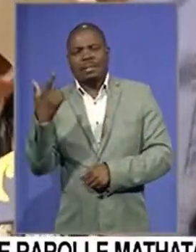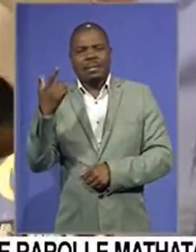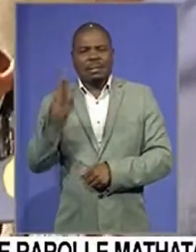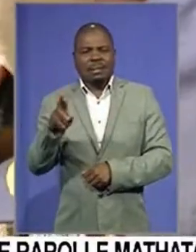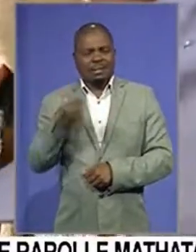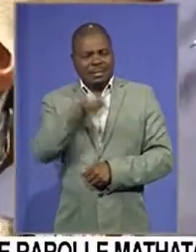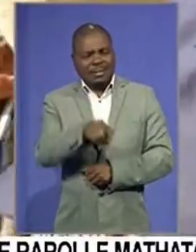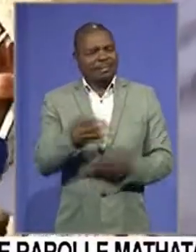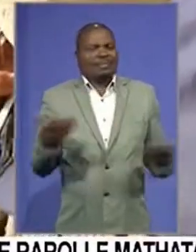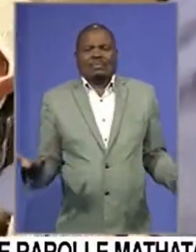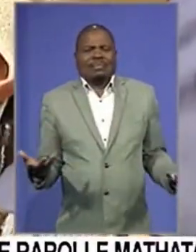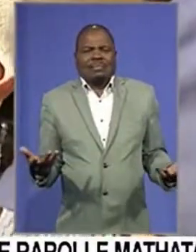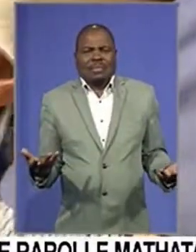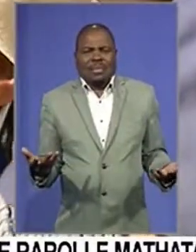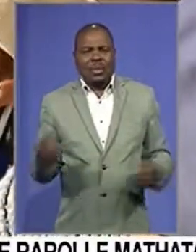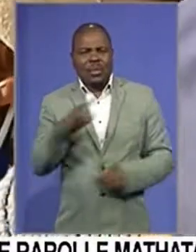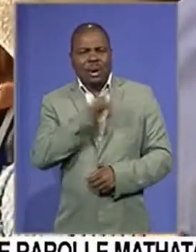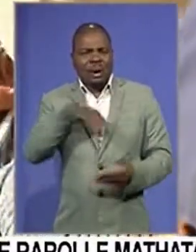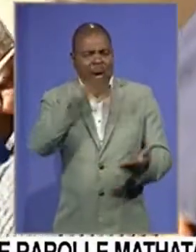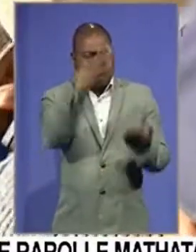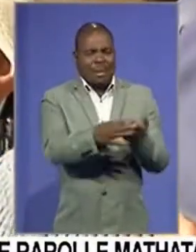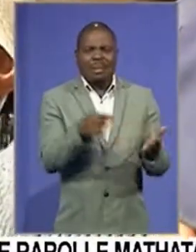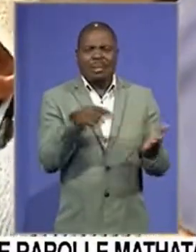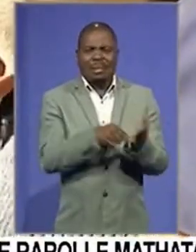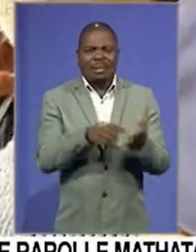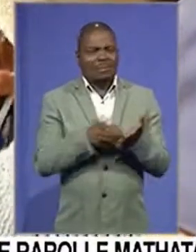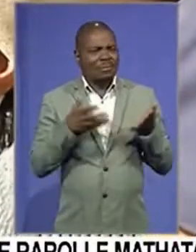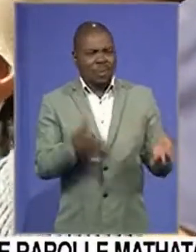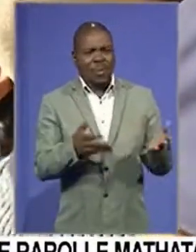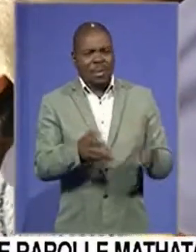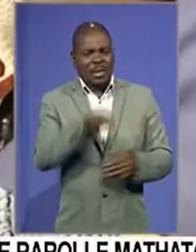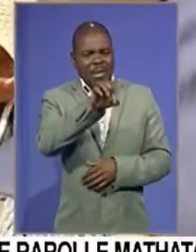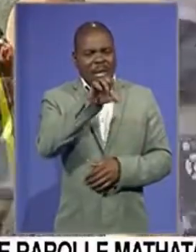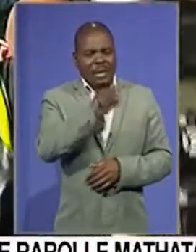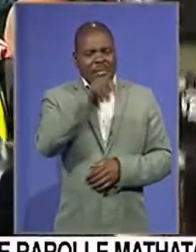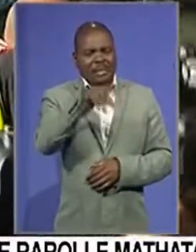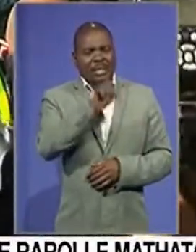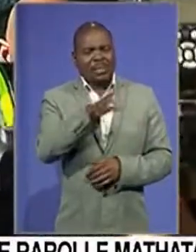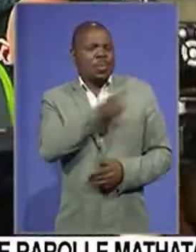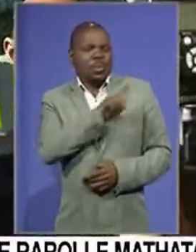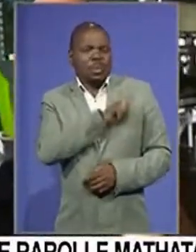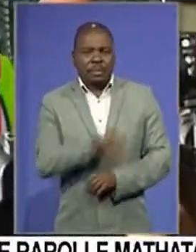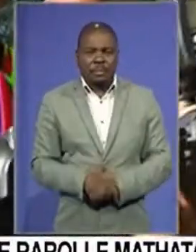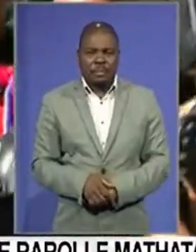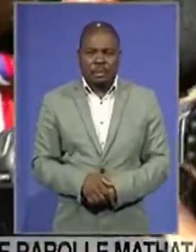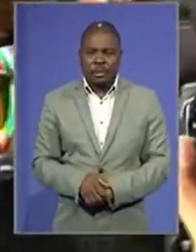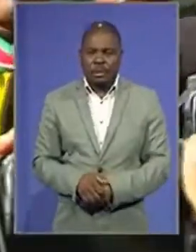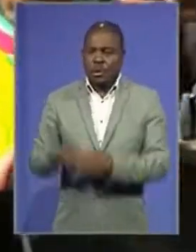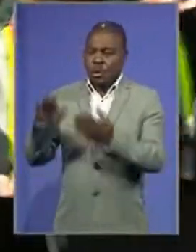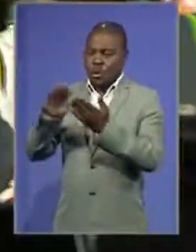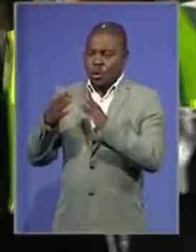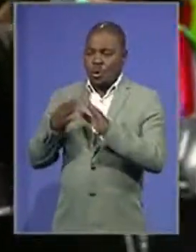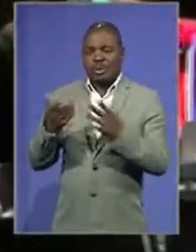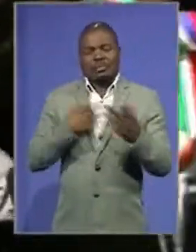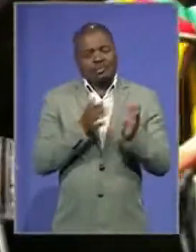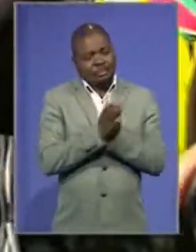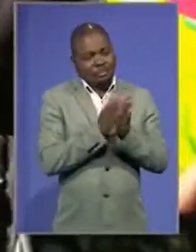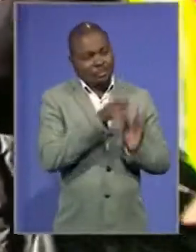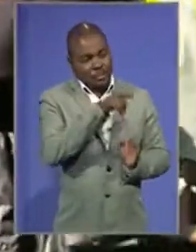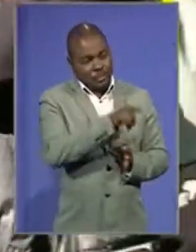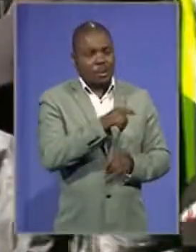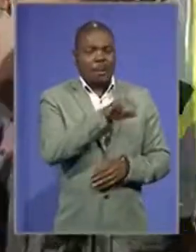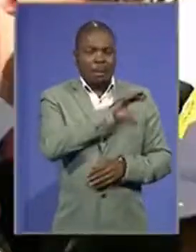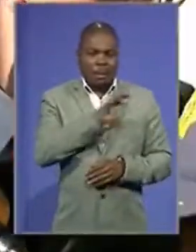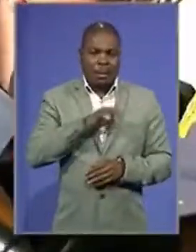What is the use of applying for that ESPS? Baahi ba entse thapedi hore motse hore a nnamole